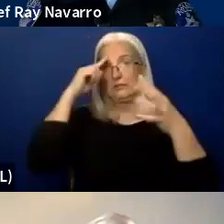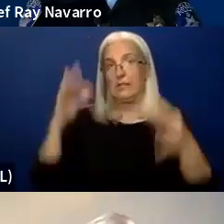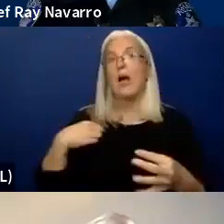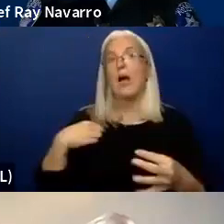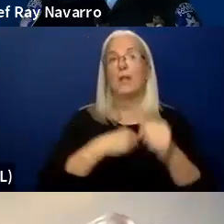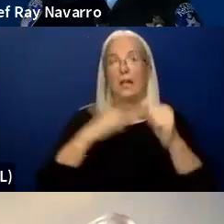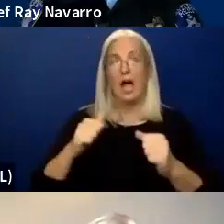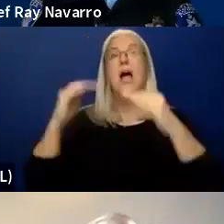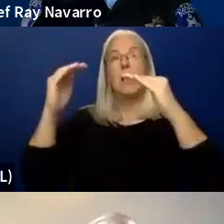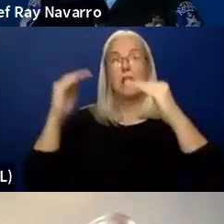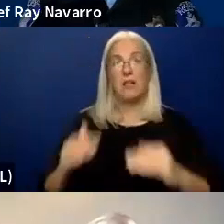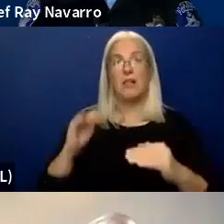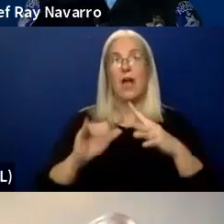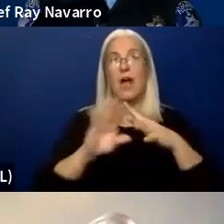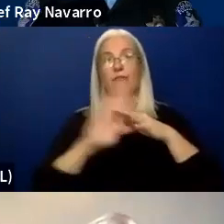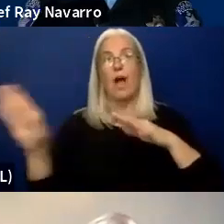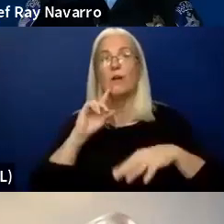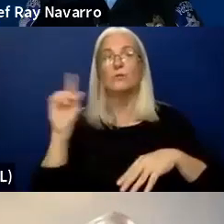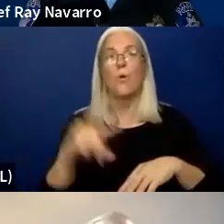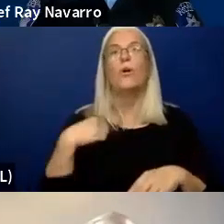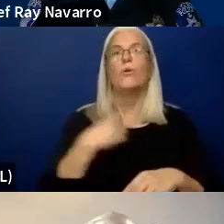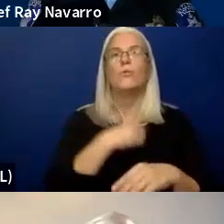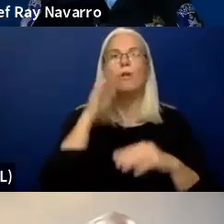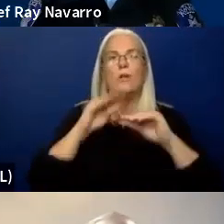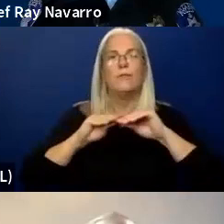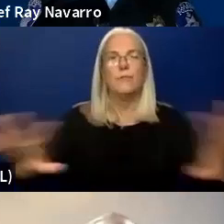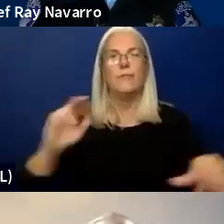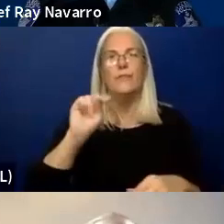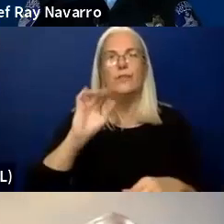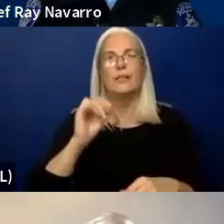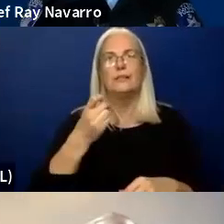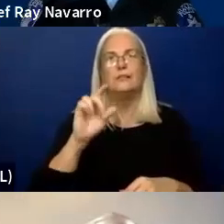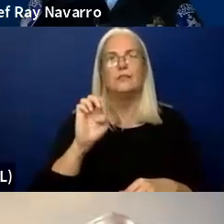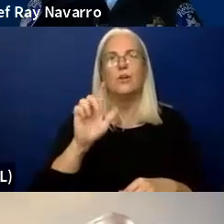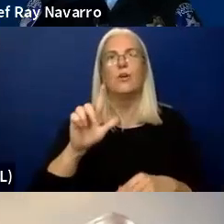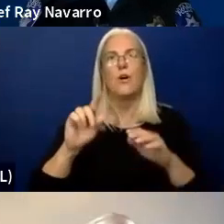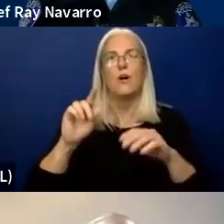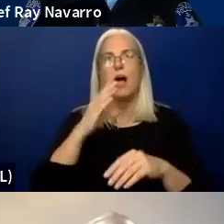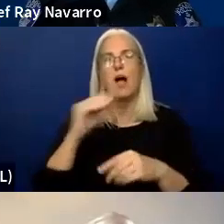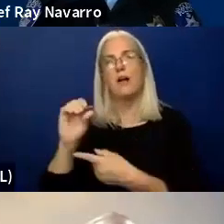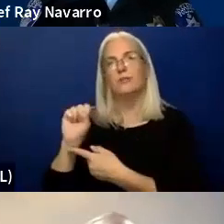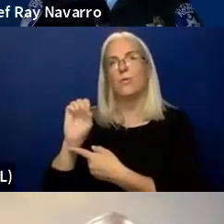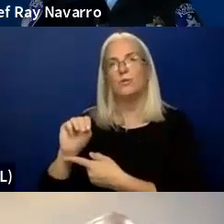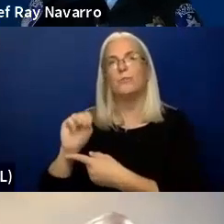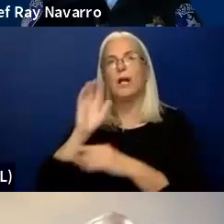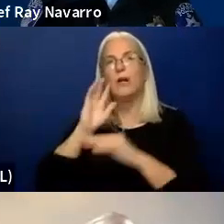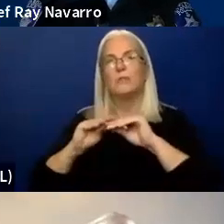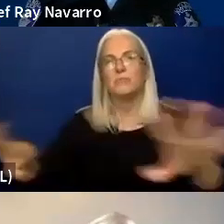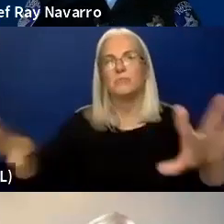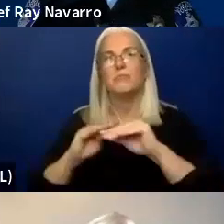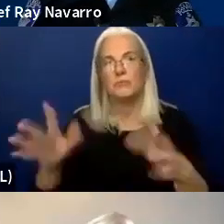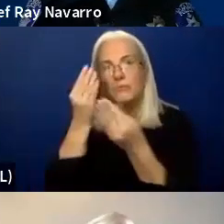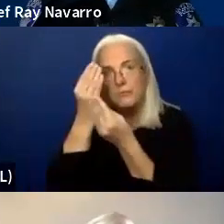our social media platforms. So be sure that you are signed up to receive our Nixel alerts. You can text